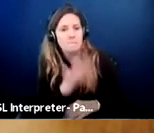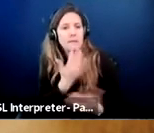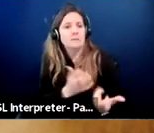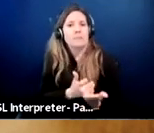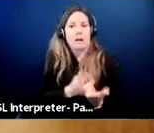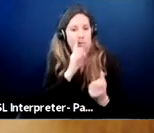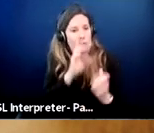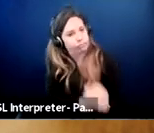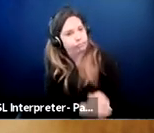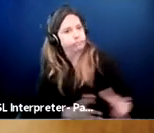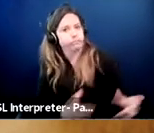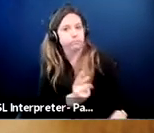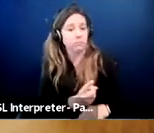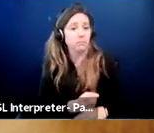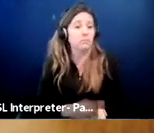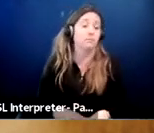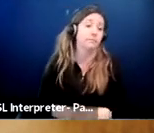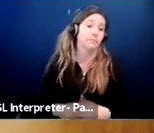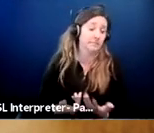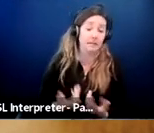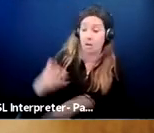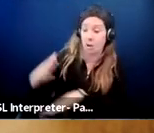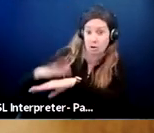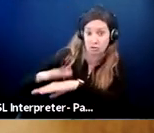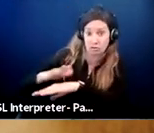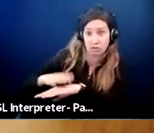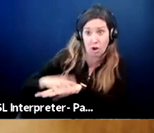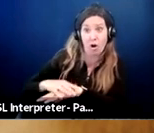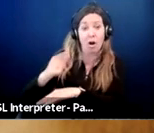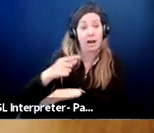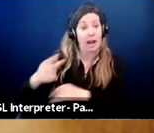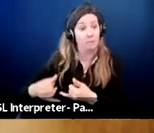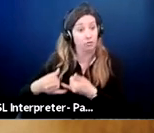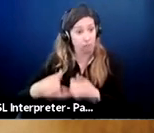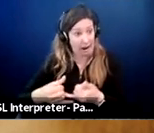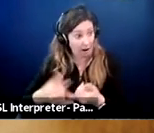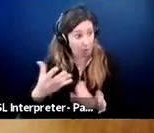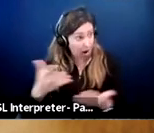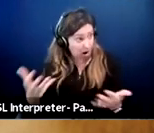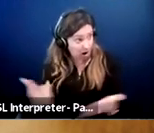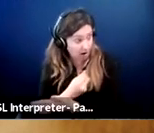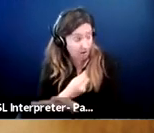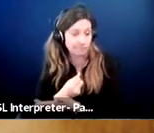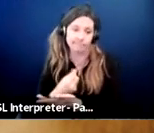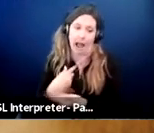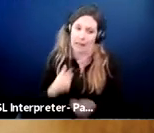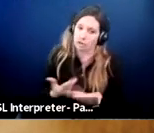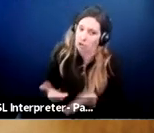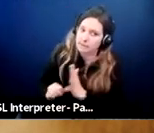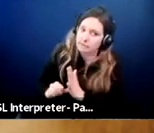you do it internally, you go with the consultant route, this is the best way to execute on government grants if you want to utilize them.